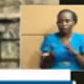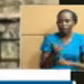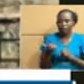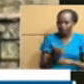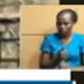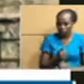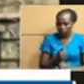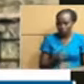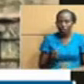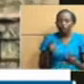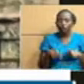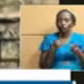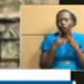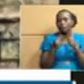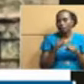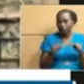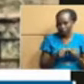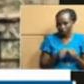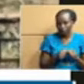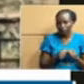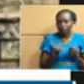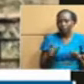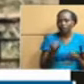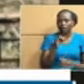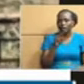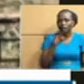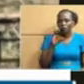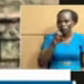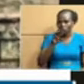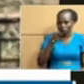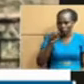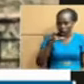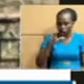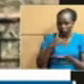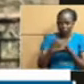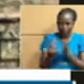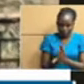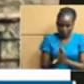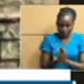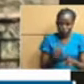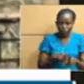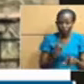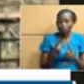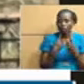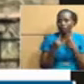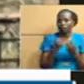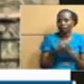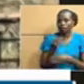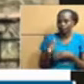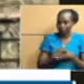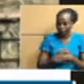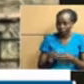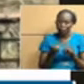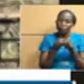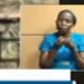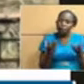are talking about the informal sector largely when we talk about the entrepreneurs, and many of them are left out